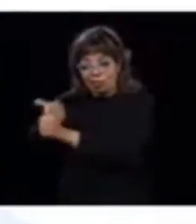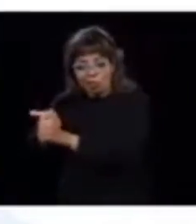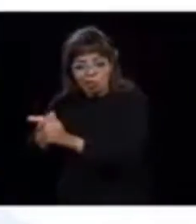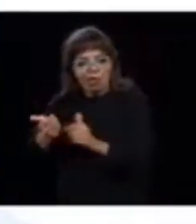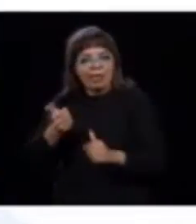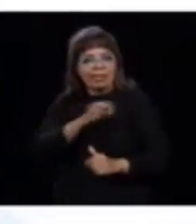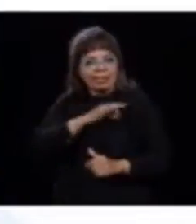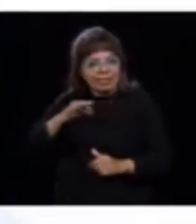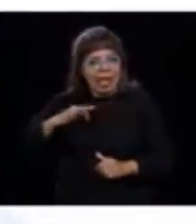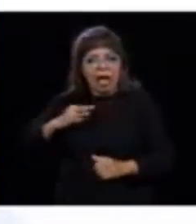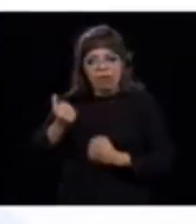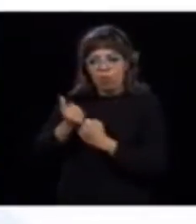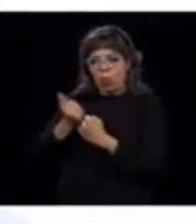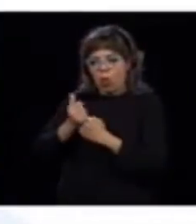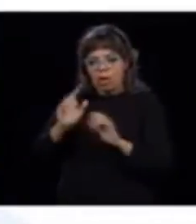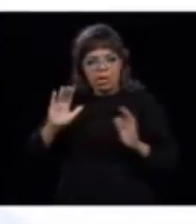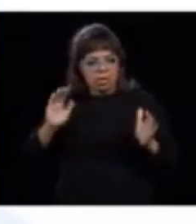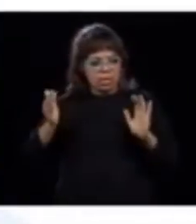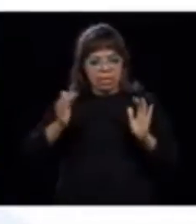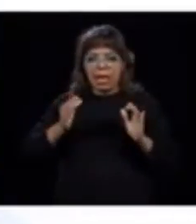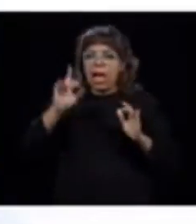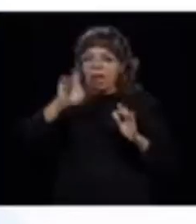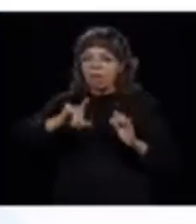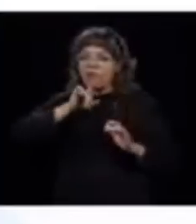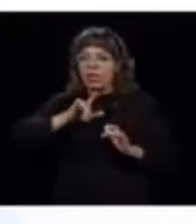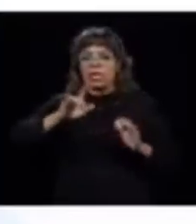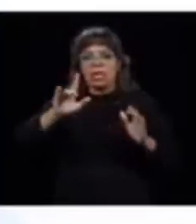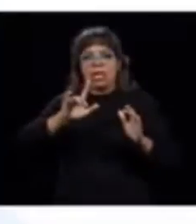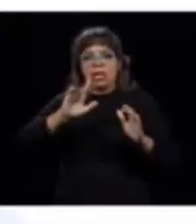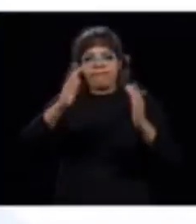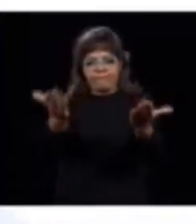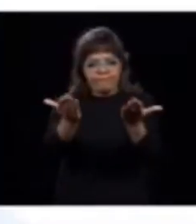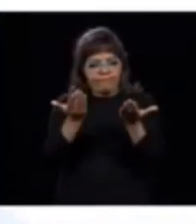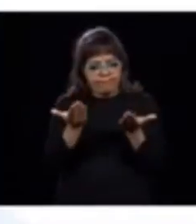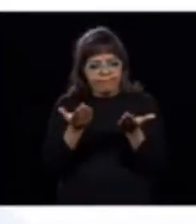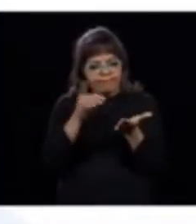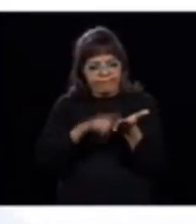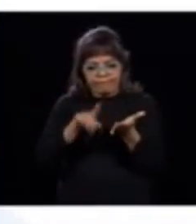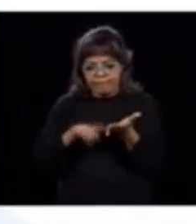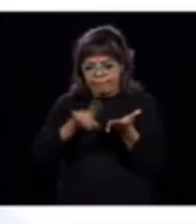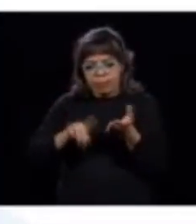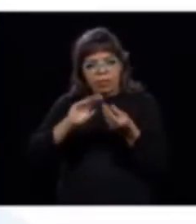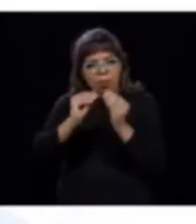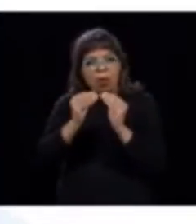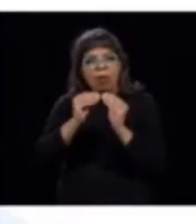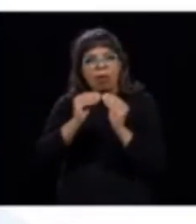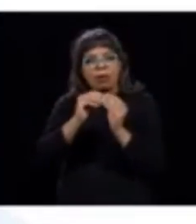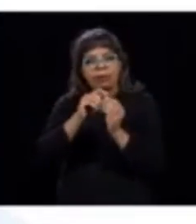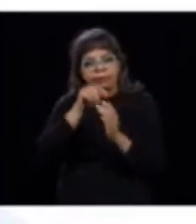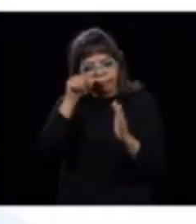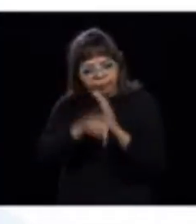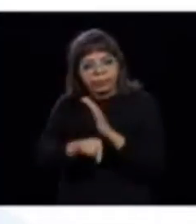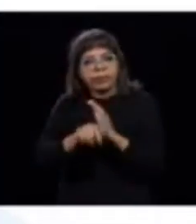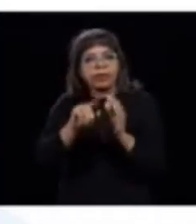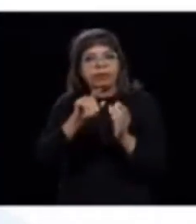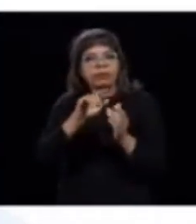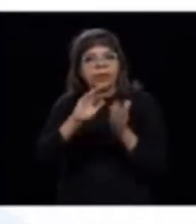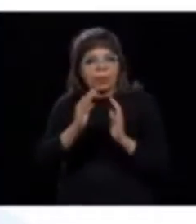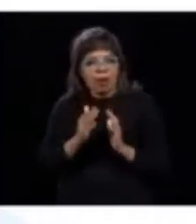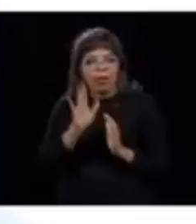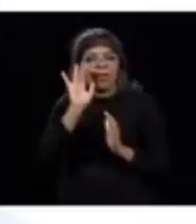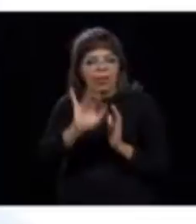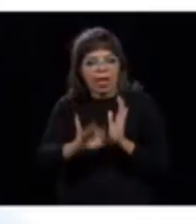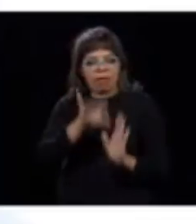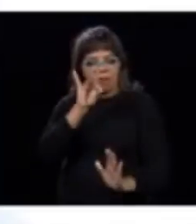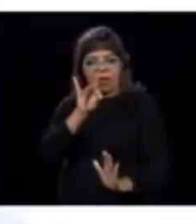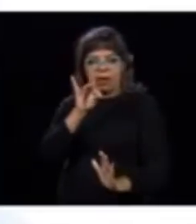staffed better than we were? That's all kinds of situations that will tell us.